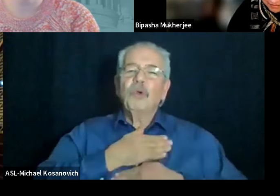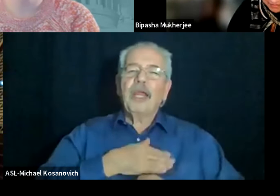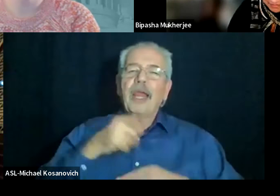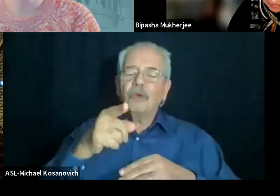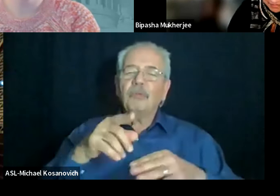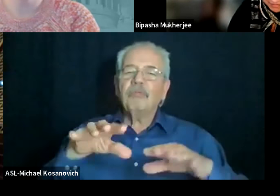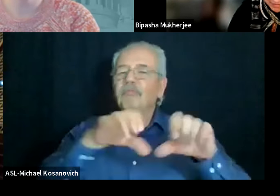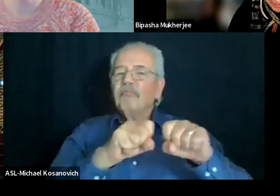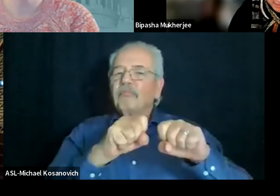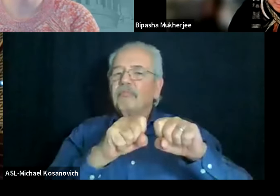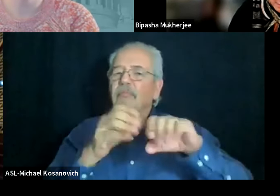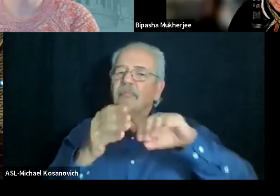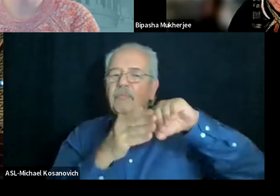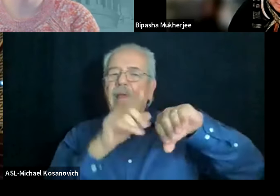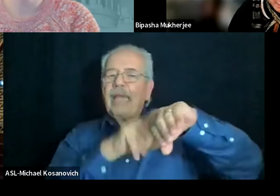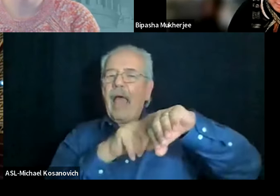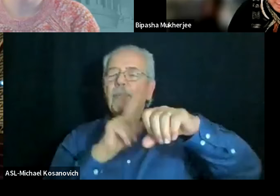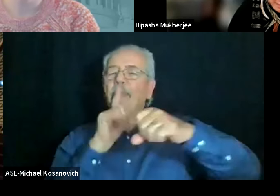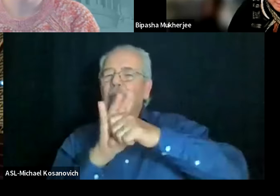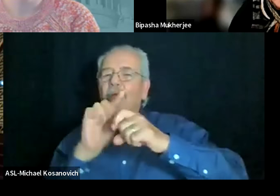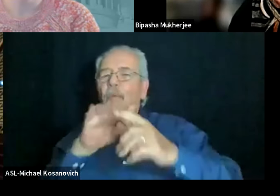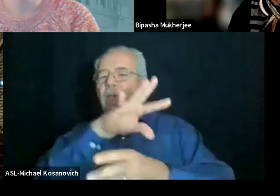the time and the commitment to be part of this